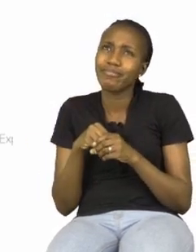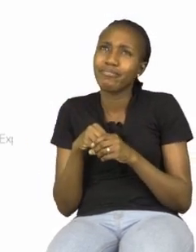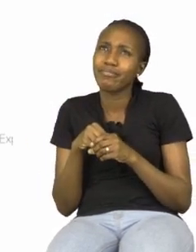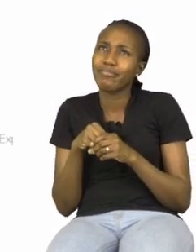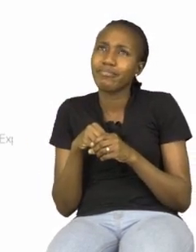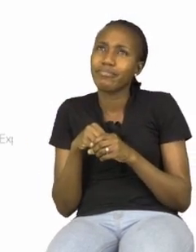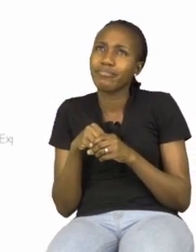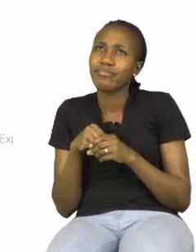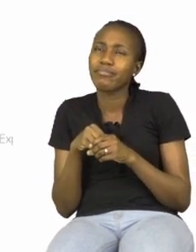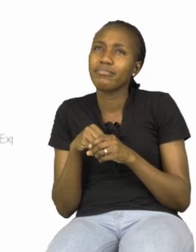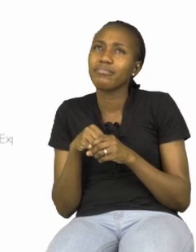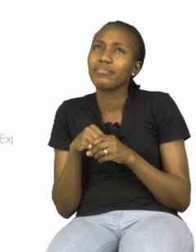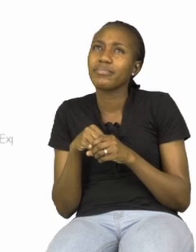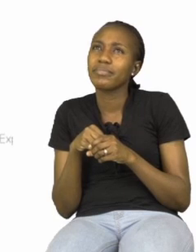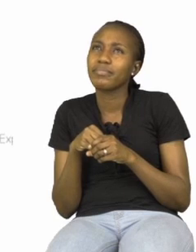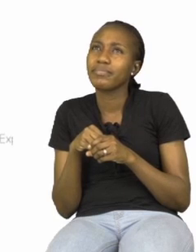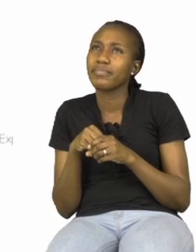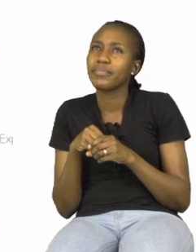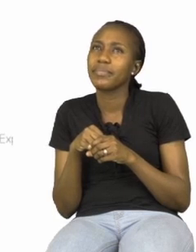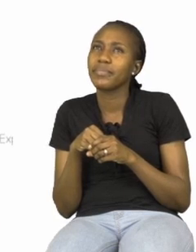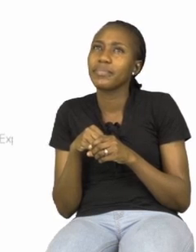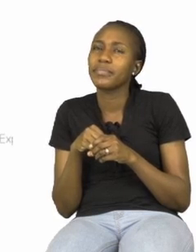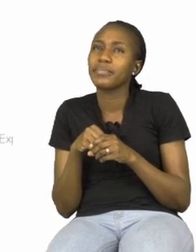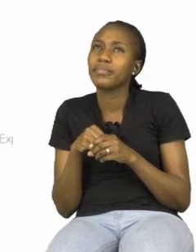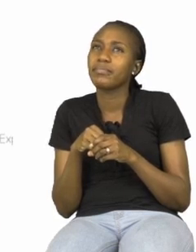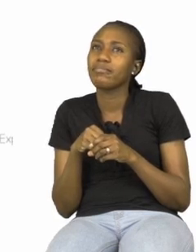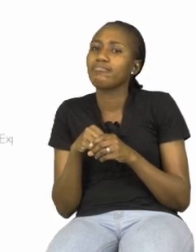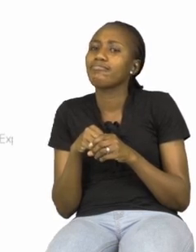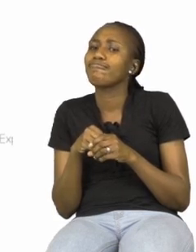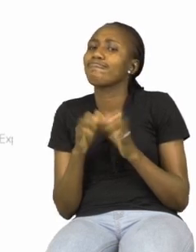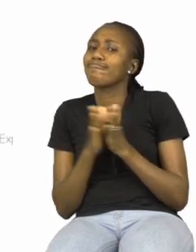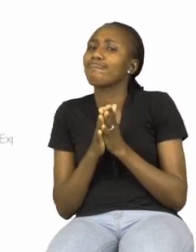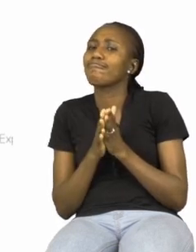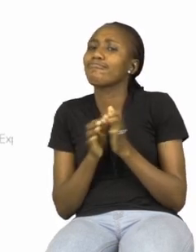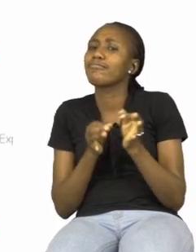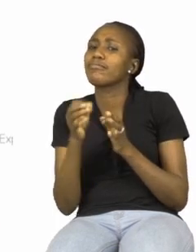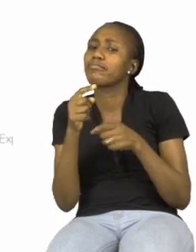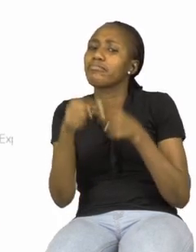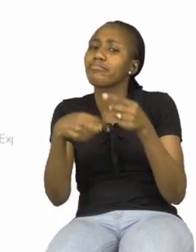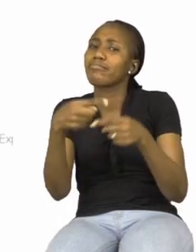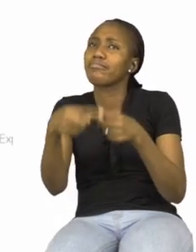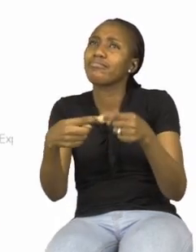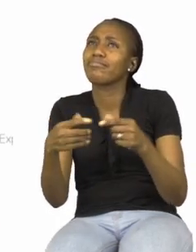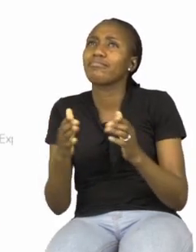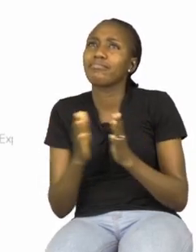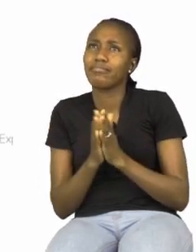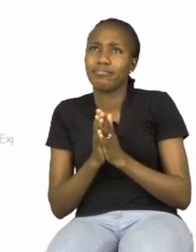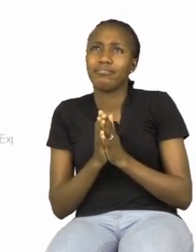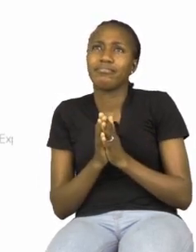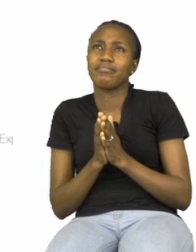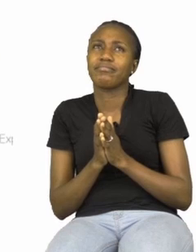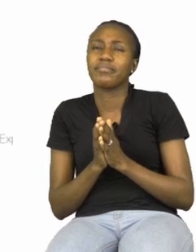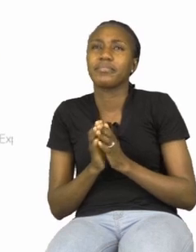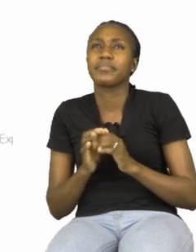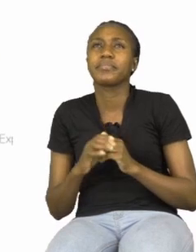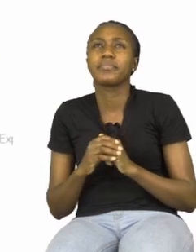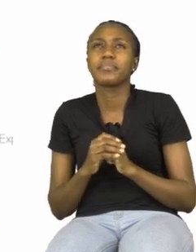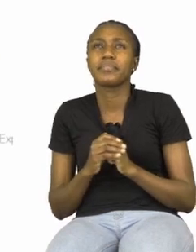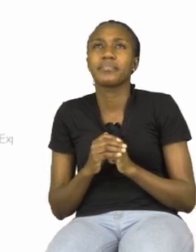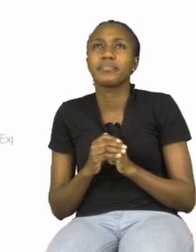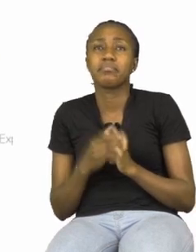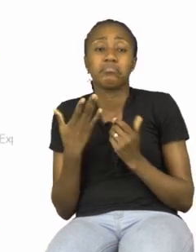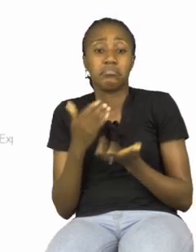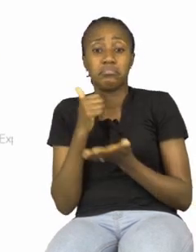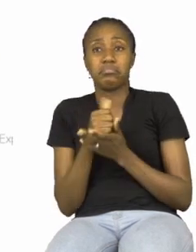to reach out to. What are the processes, especially when you are sitting at home and you